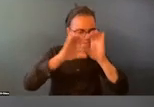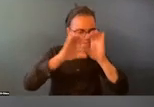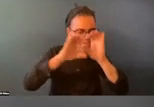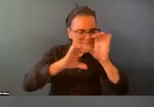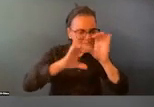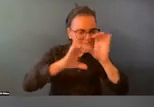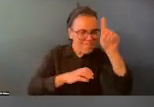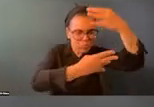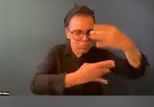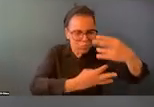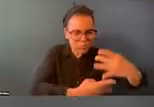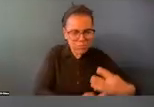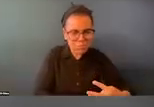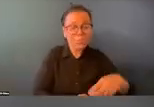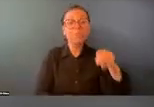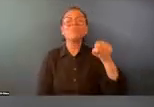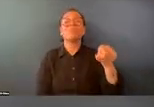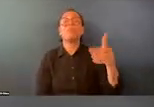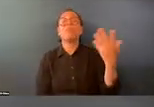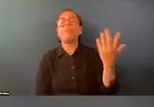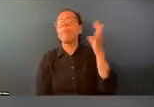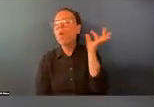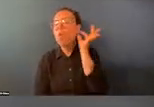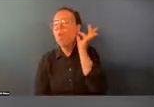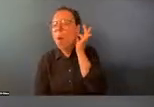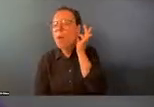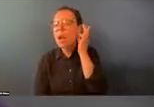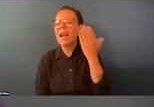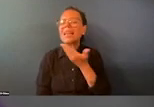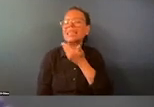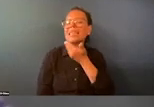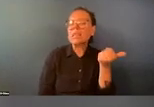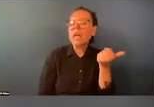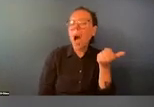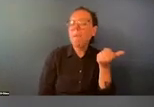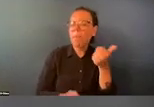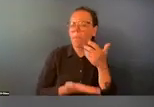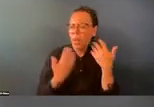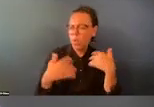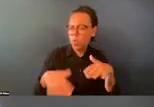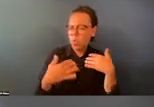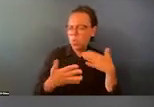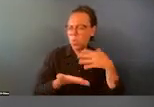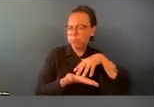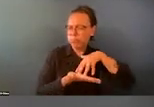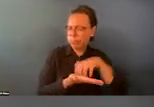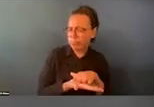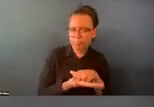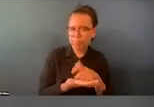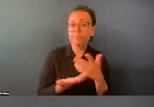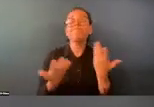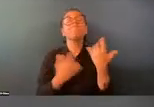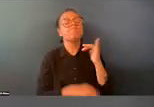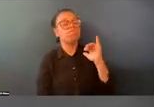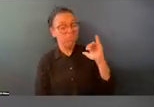any specific action for women with disabilities as they are more vulnerable and exposed to